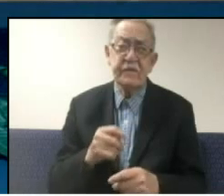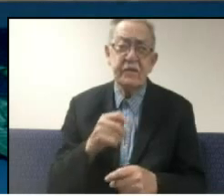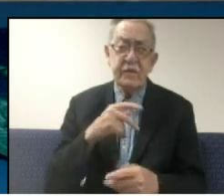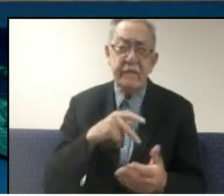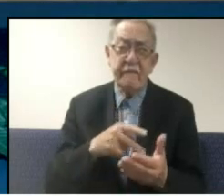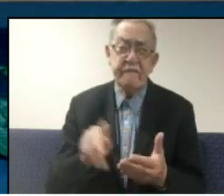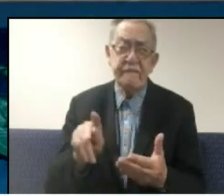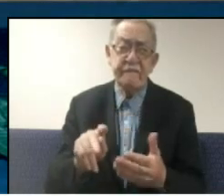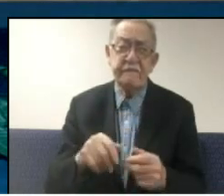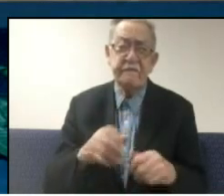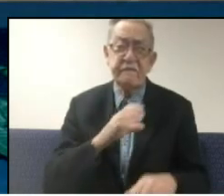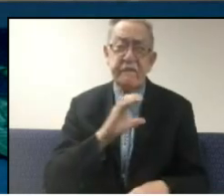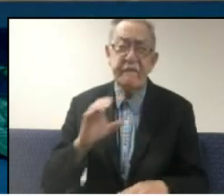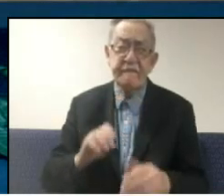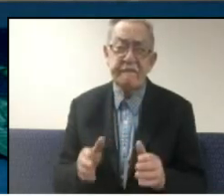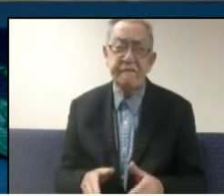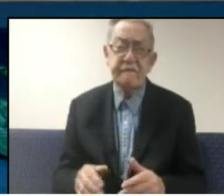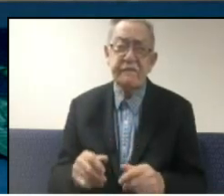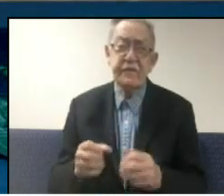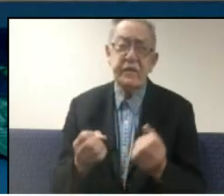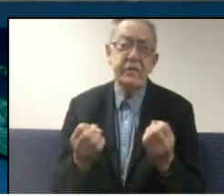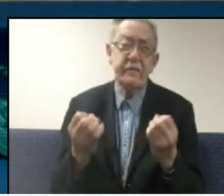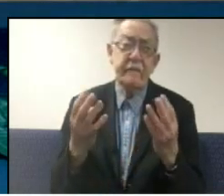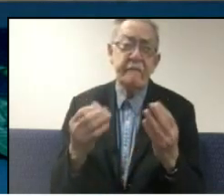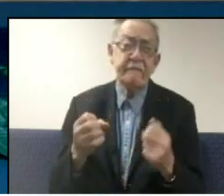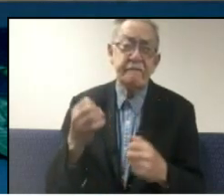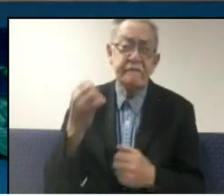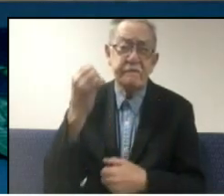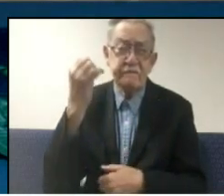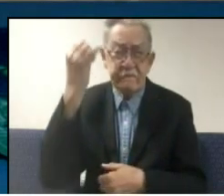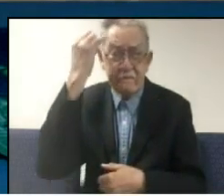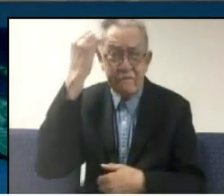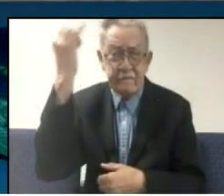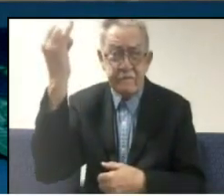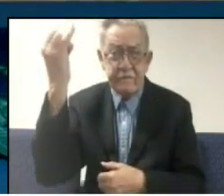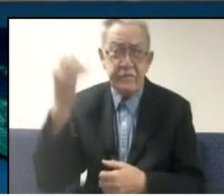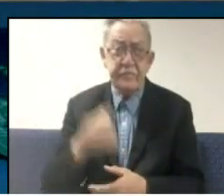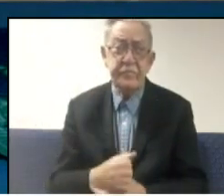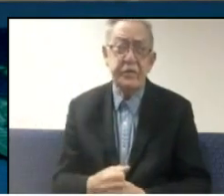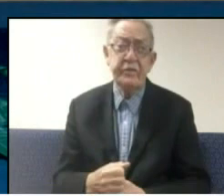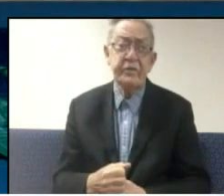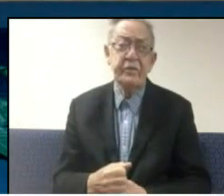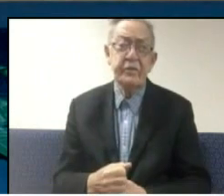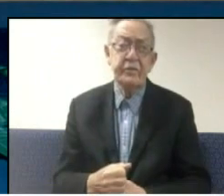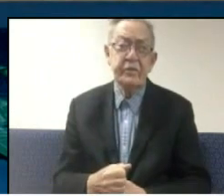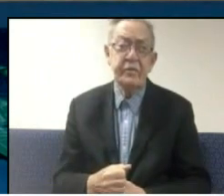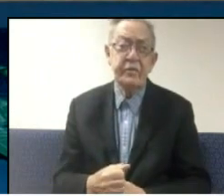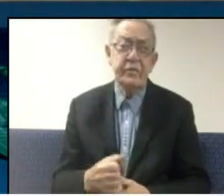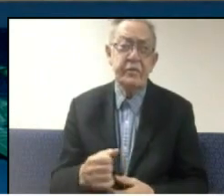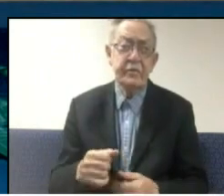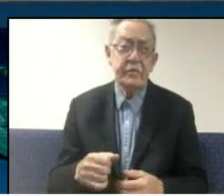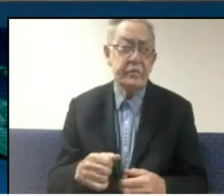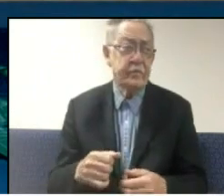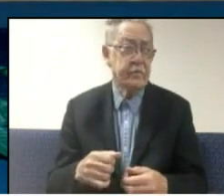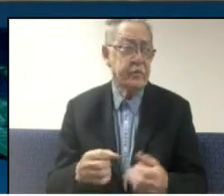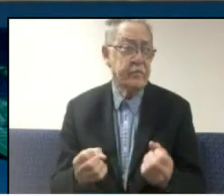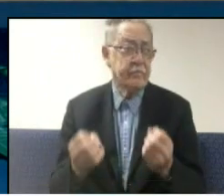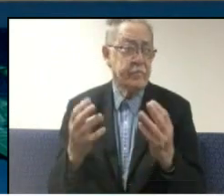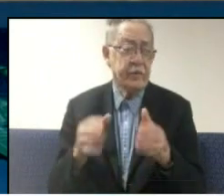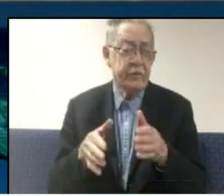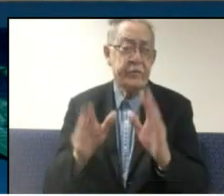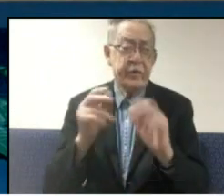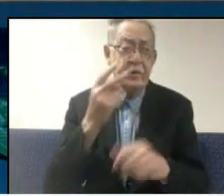often just views it as one of many ideas, one of many ways of looking at the